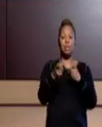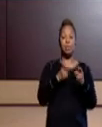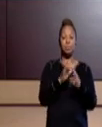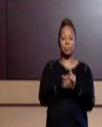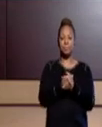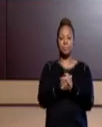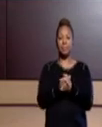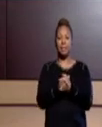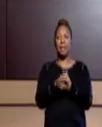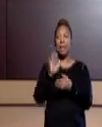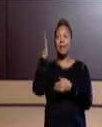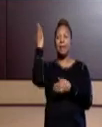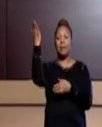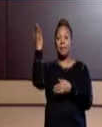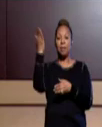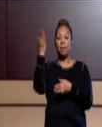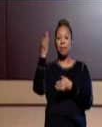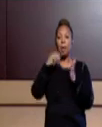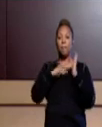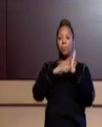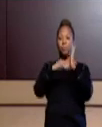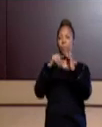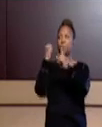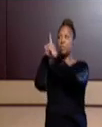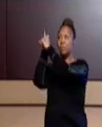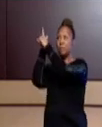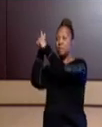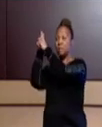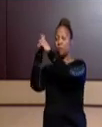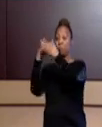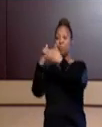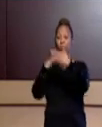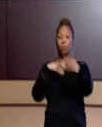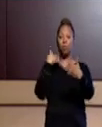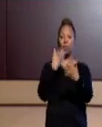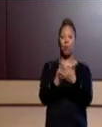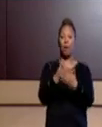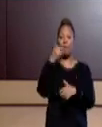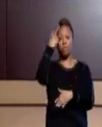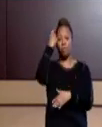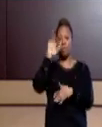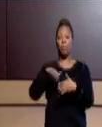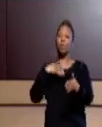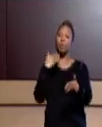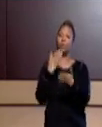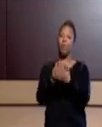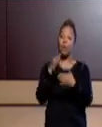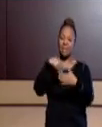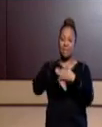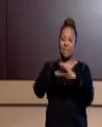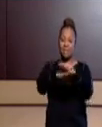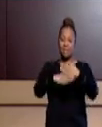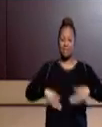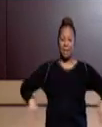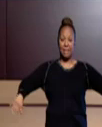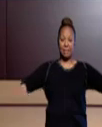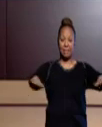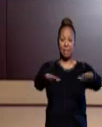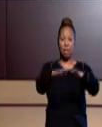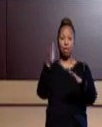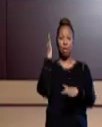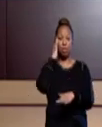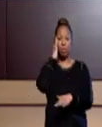you something? He literally proved himself before you got here. So that when you got in this space, you would